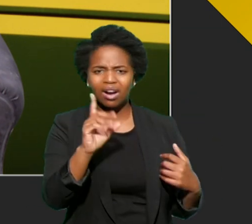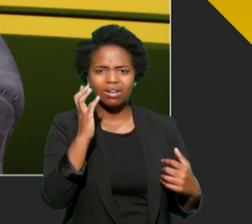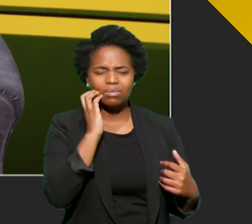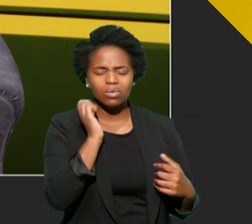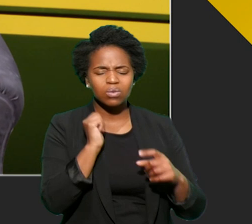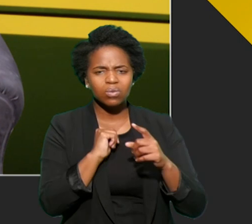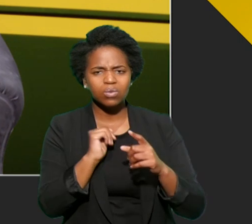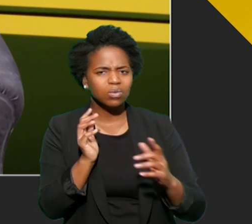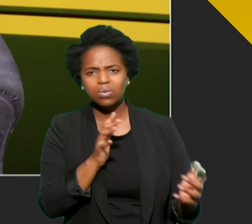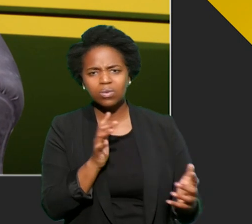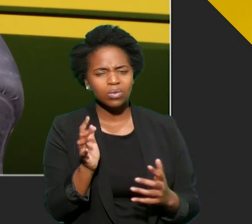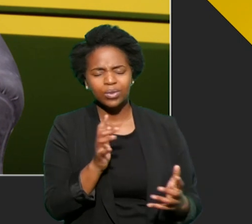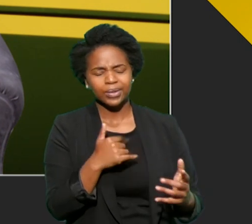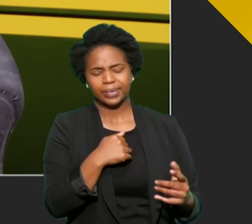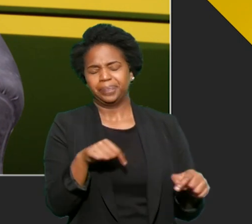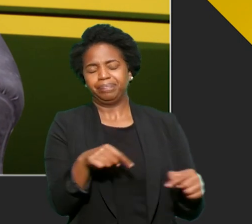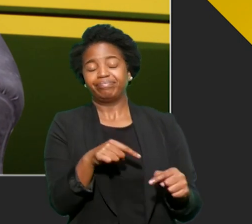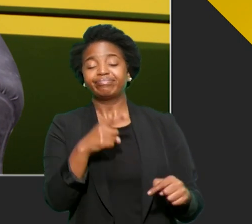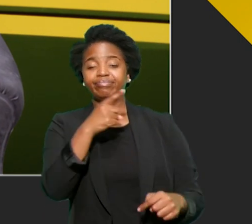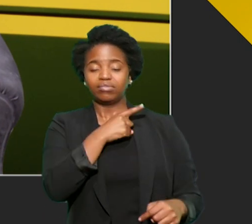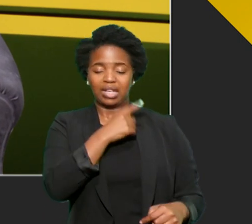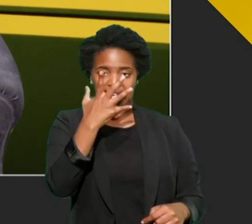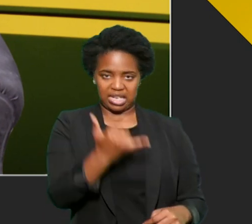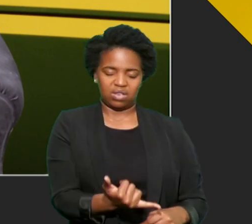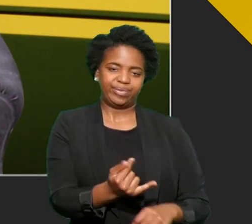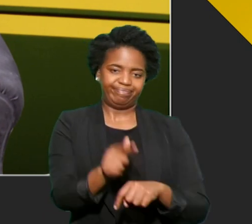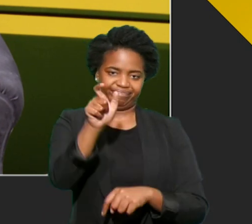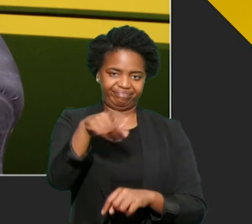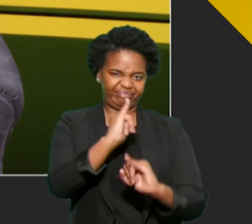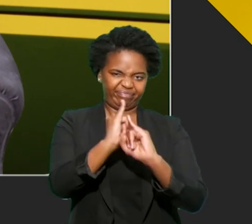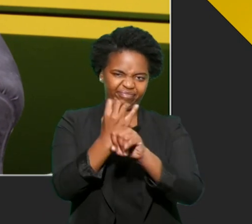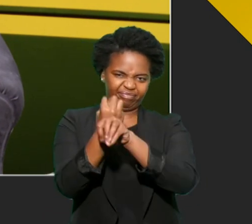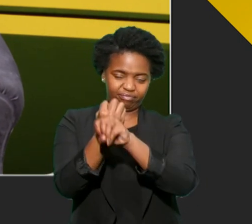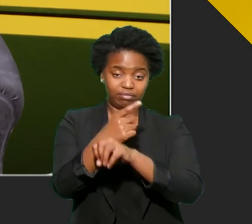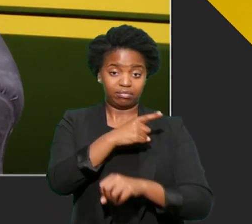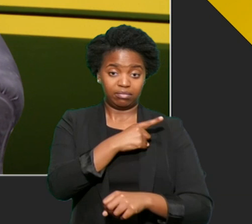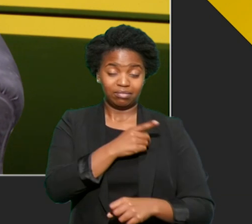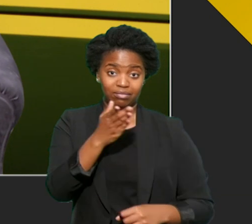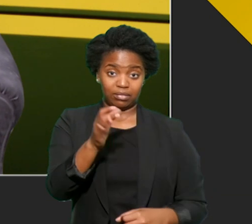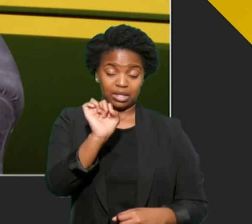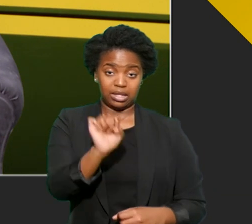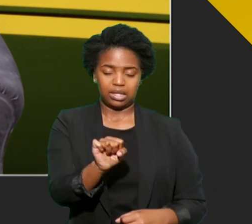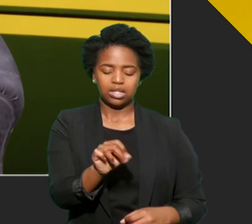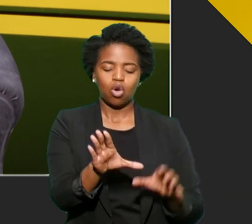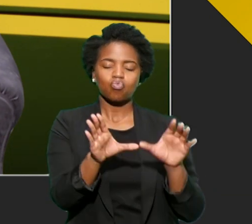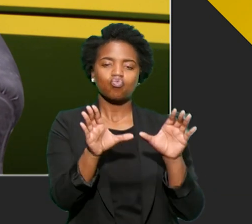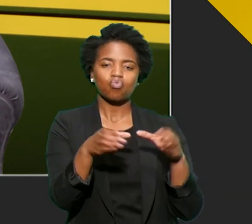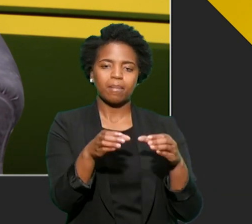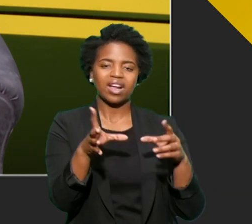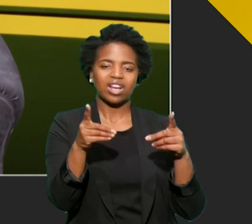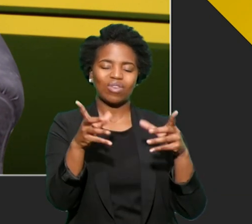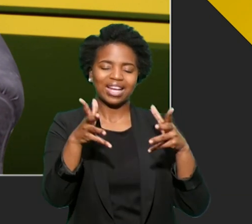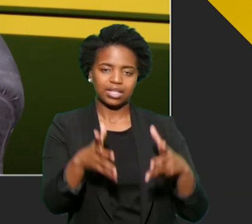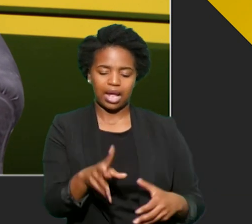respectable reasons. And that's why we found it fitting to bring in Mr. Van Wyk, who gets to speak to us as he is the Group Director and Managing Director